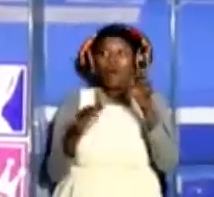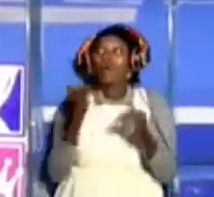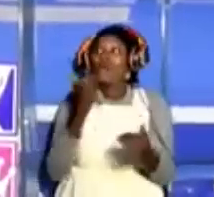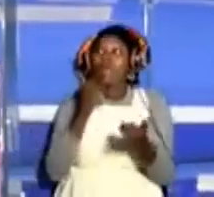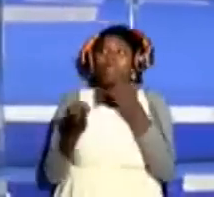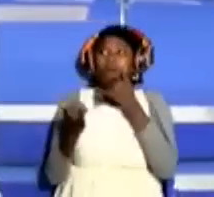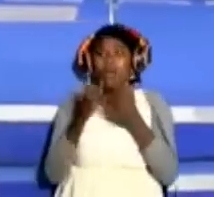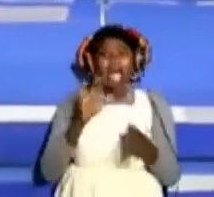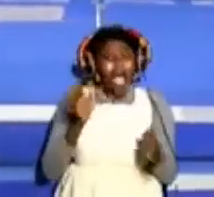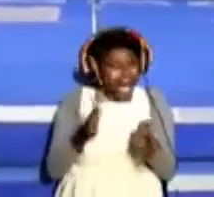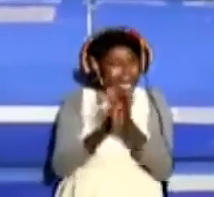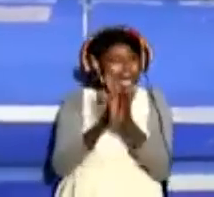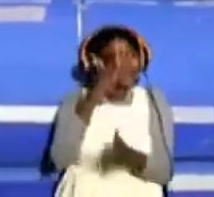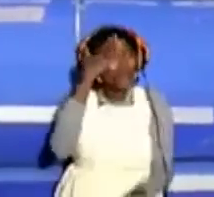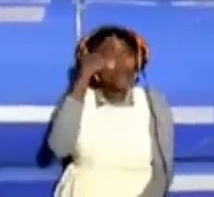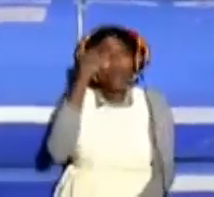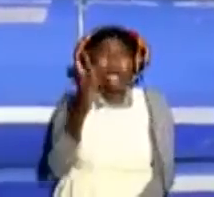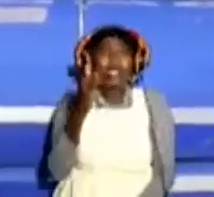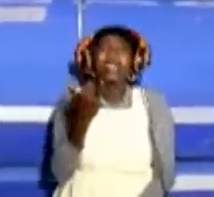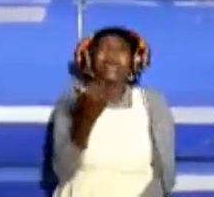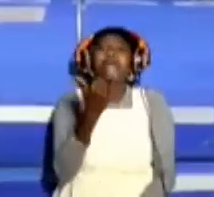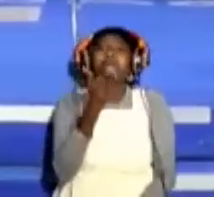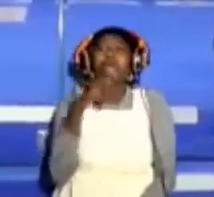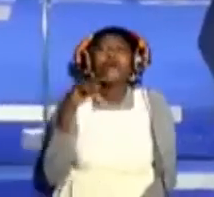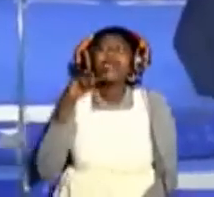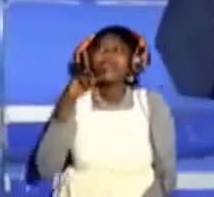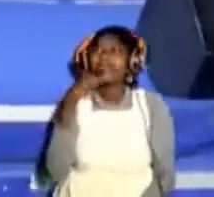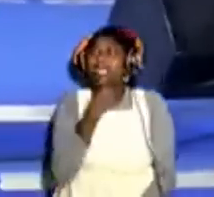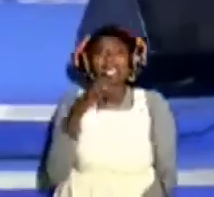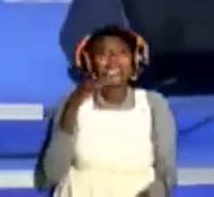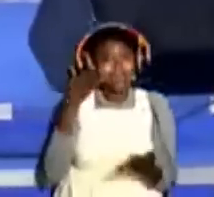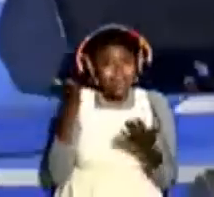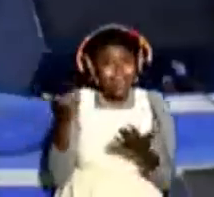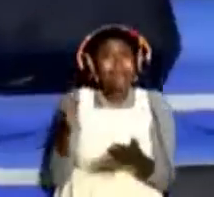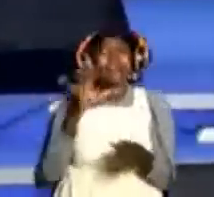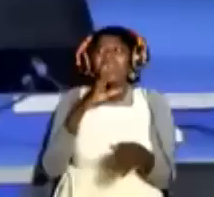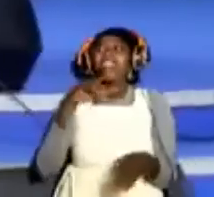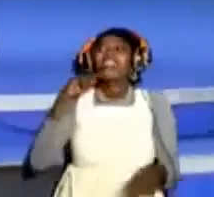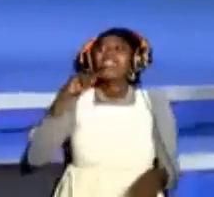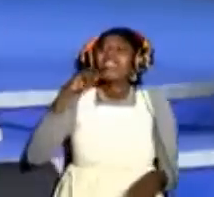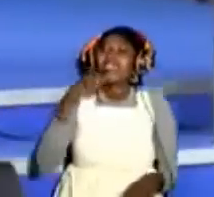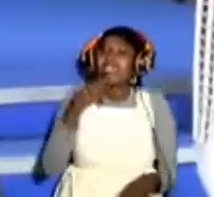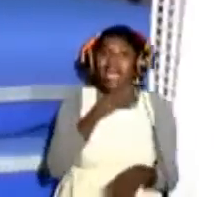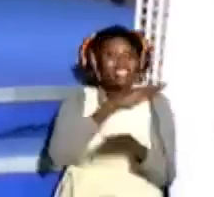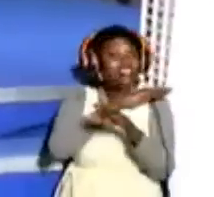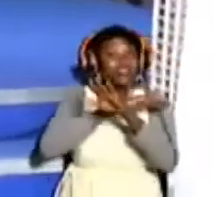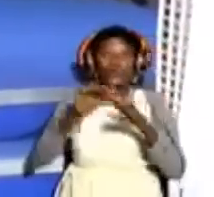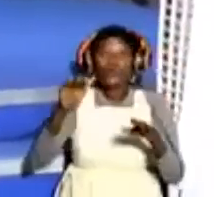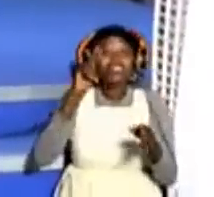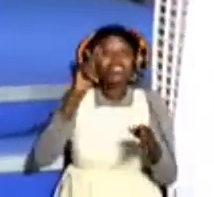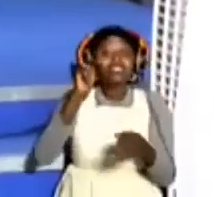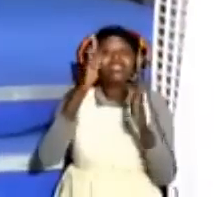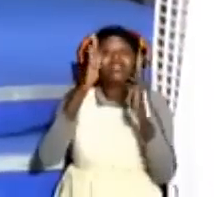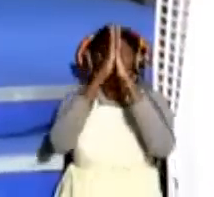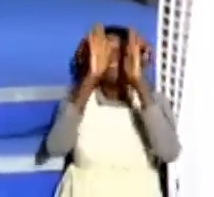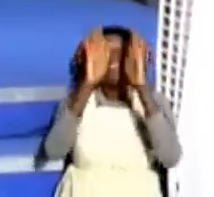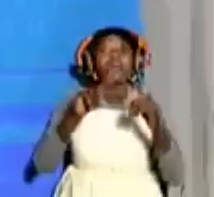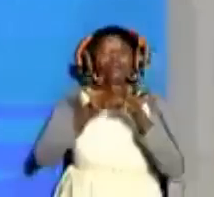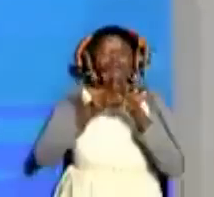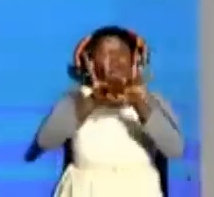said, Lord, why? Why is error like that? You know what God told me? Error does not need prayer to spread.